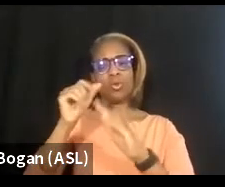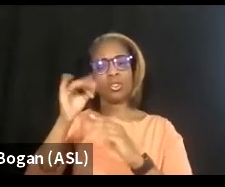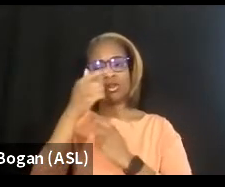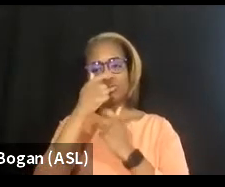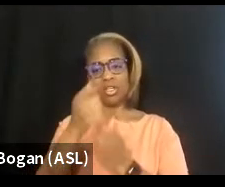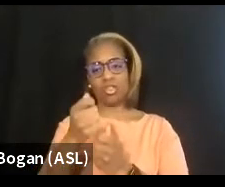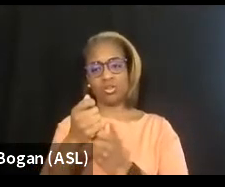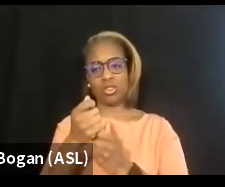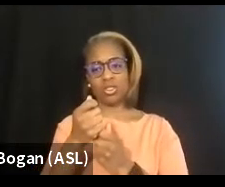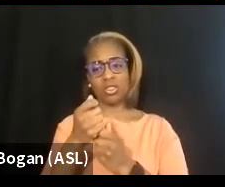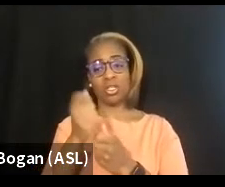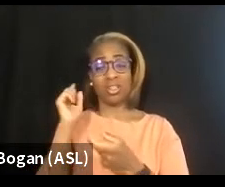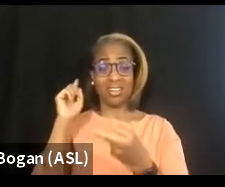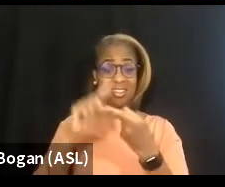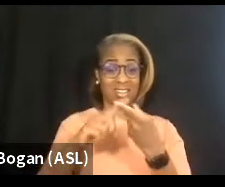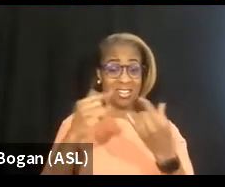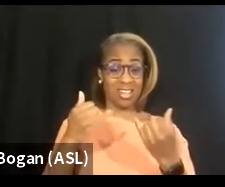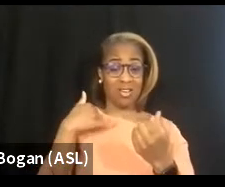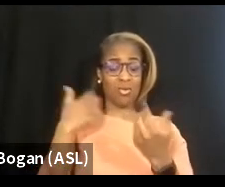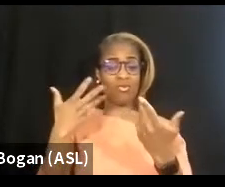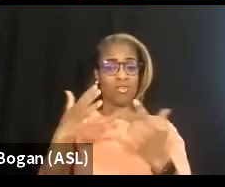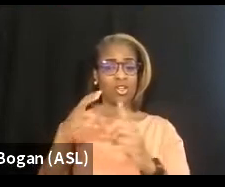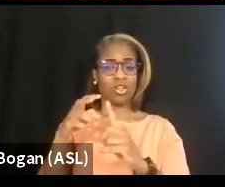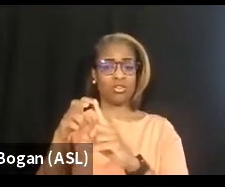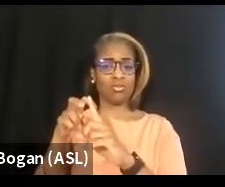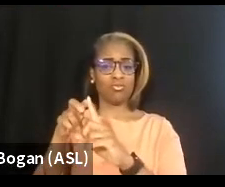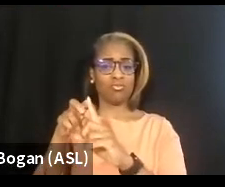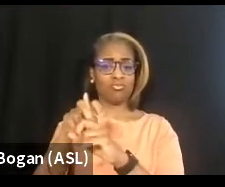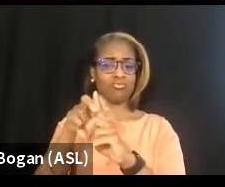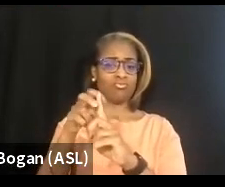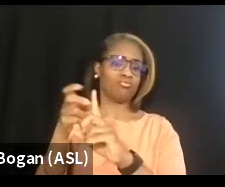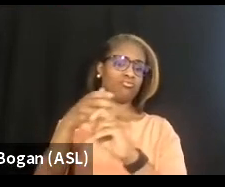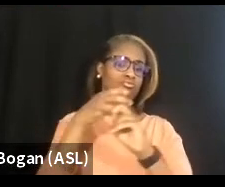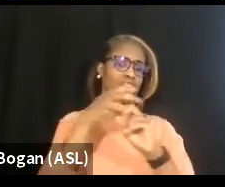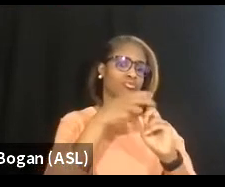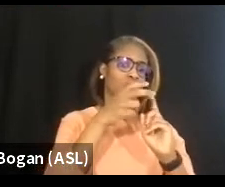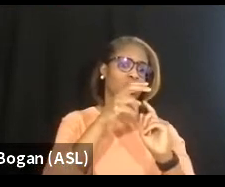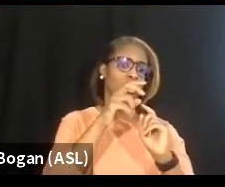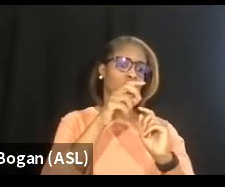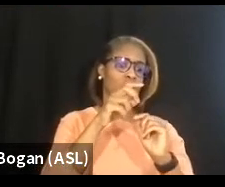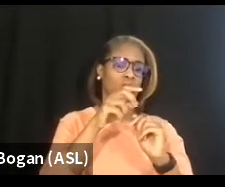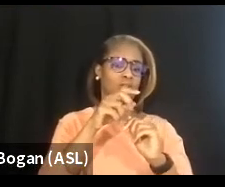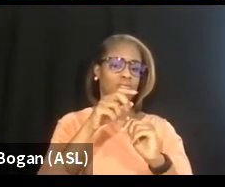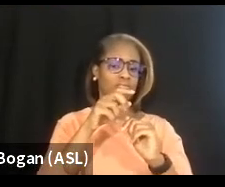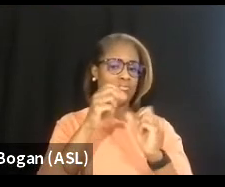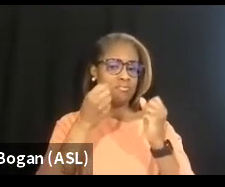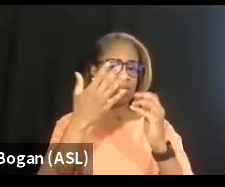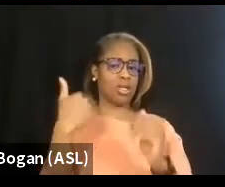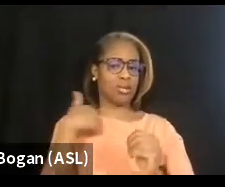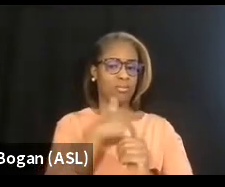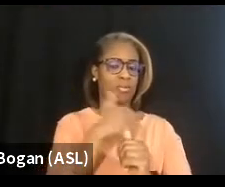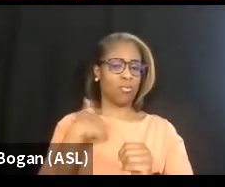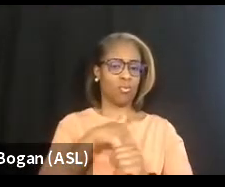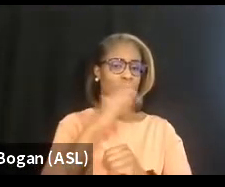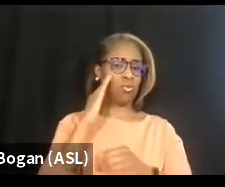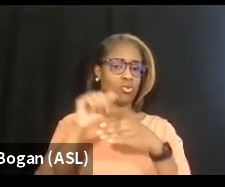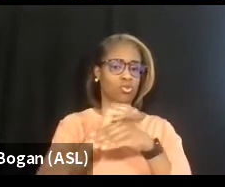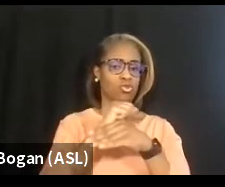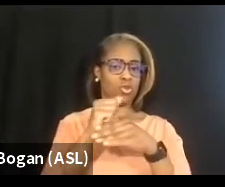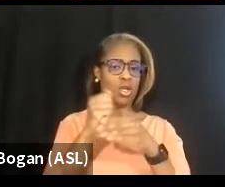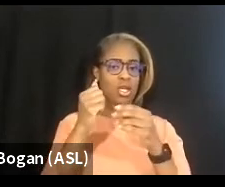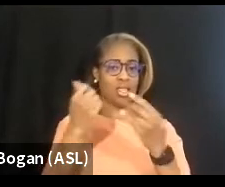To date, we have recruited over 75 league members whom we will be training this month. They will